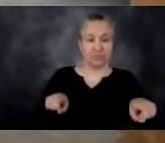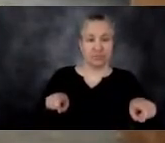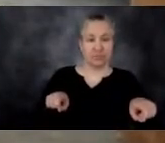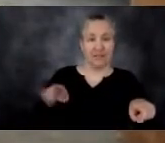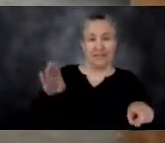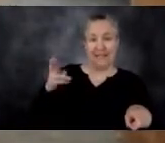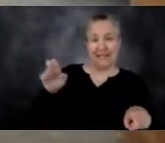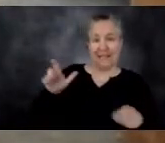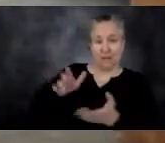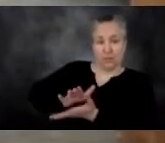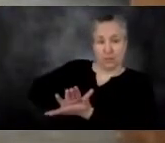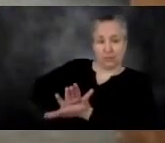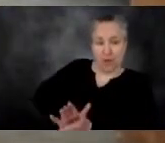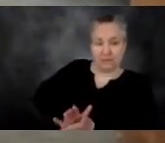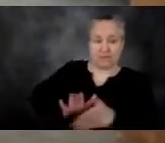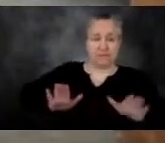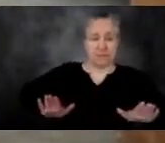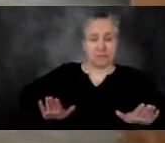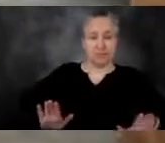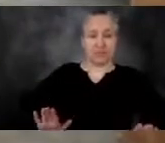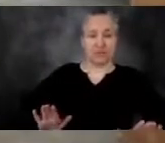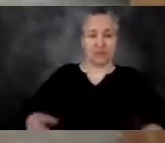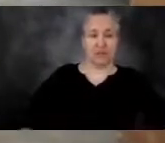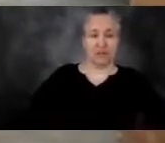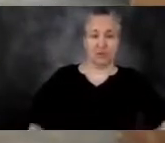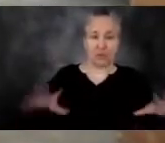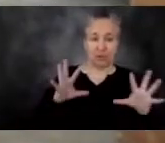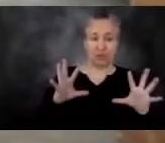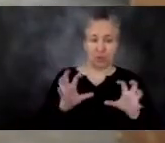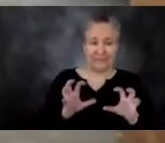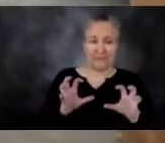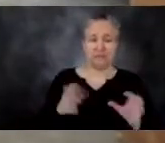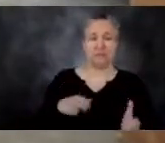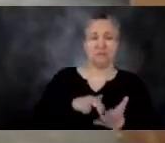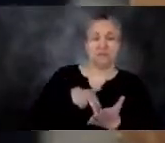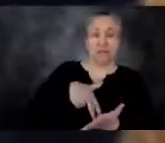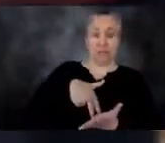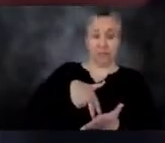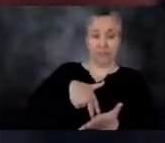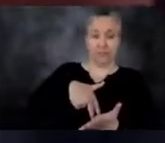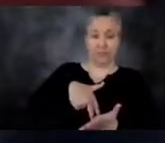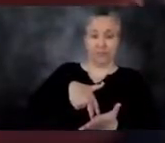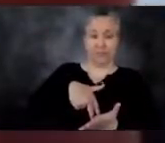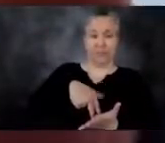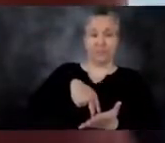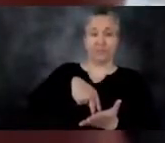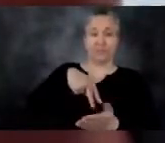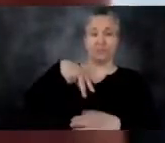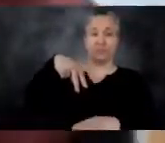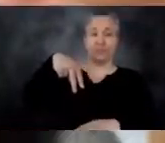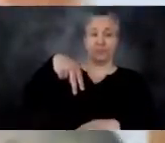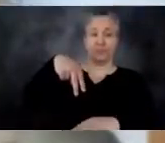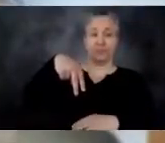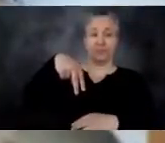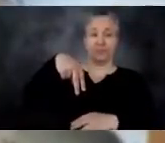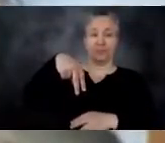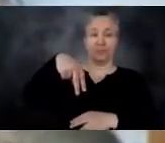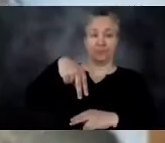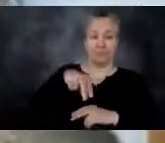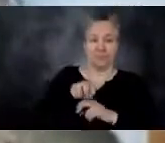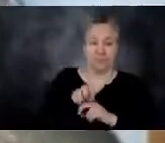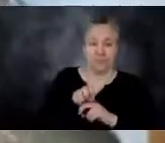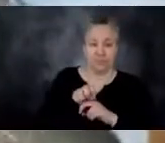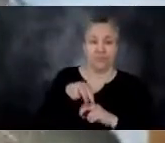heel or press through the heels, squeezing the glutes. We're gonna stand up and back down and